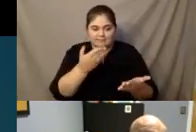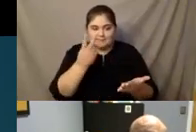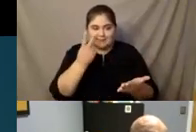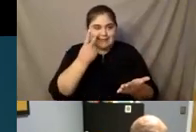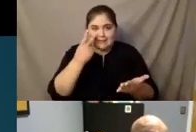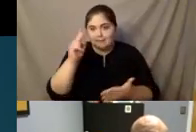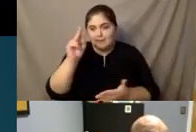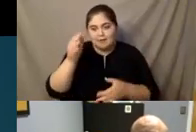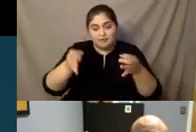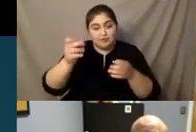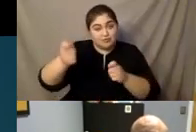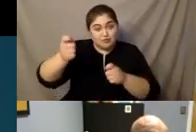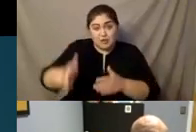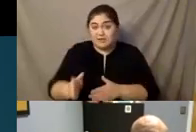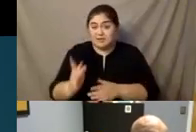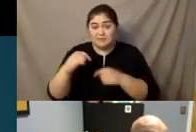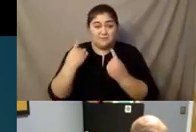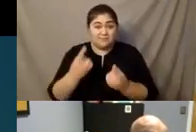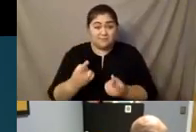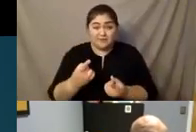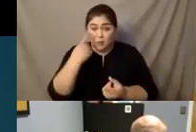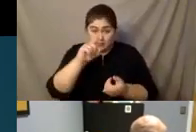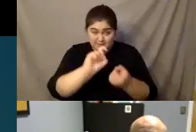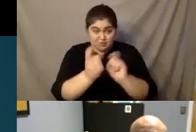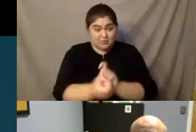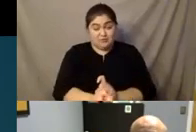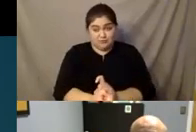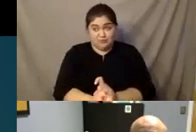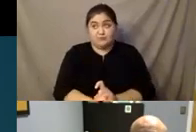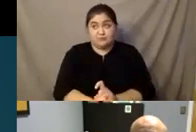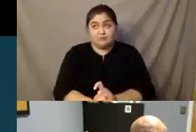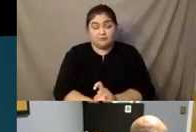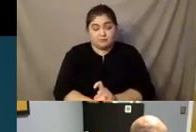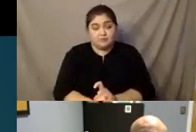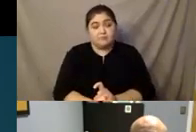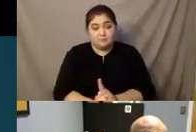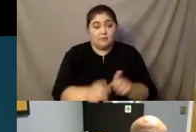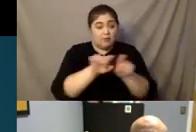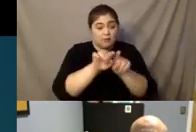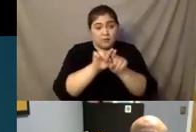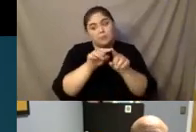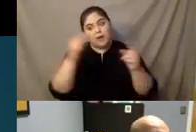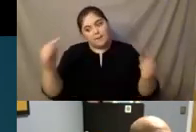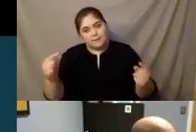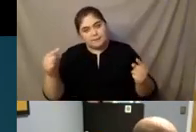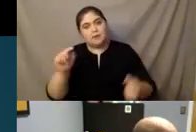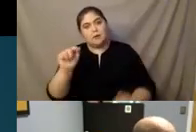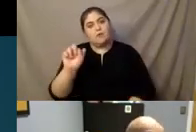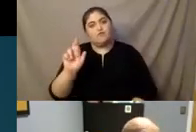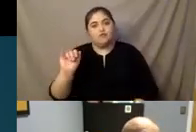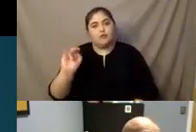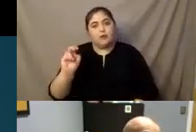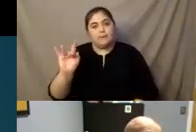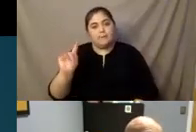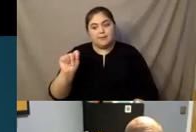judge probably anytime soon for it to be amended. And that also goes the other way, that at arraignment, orders